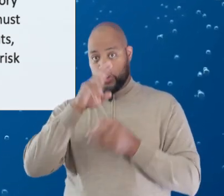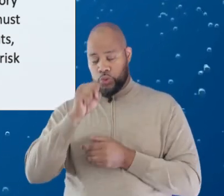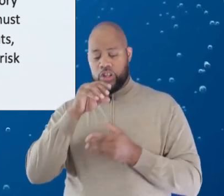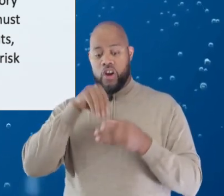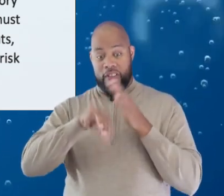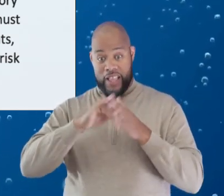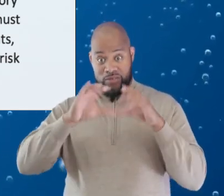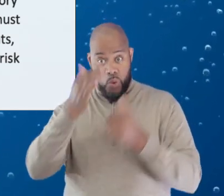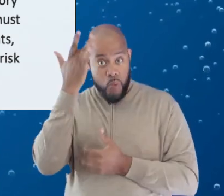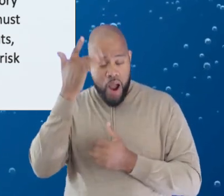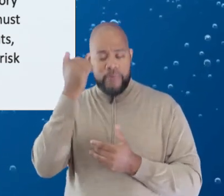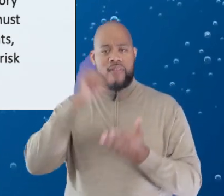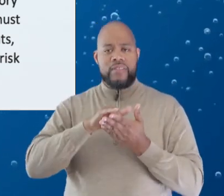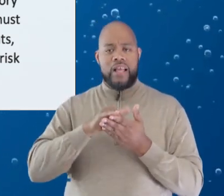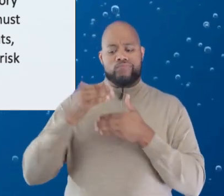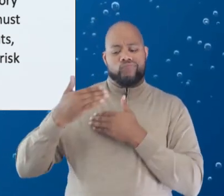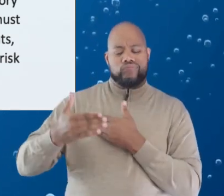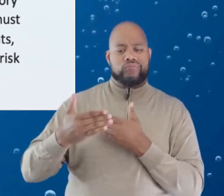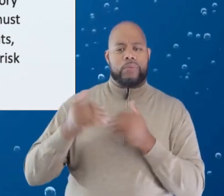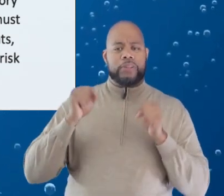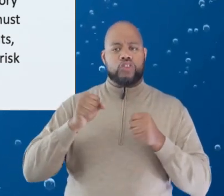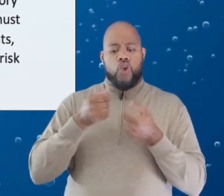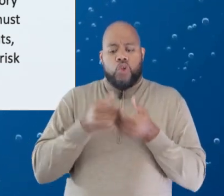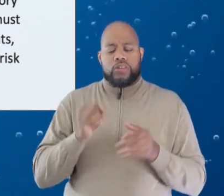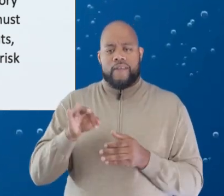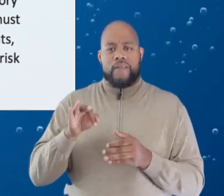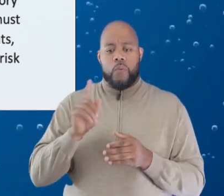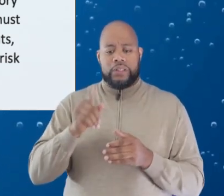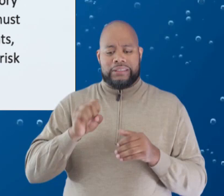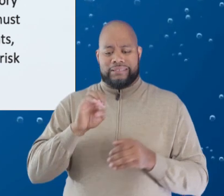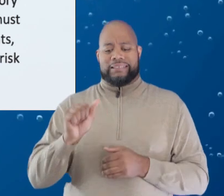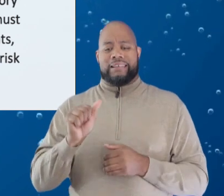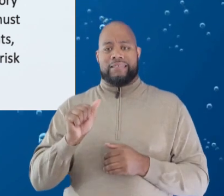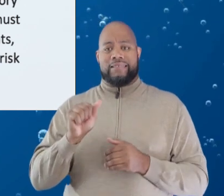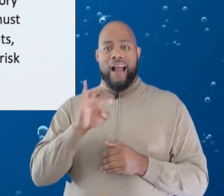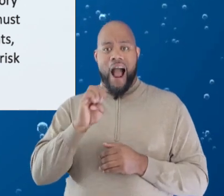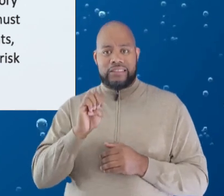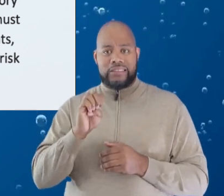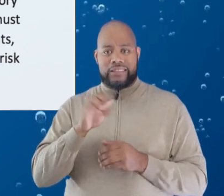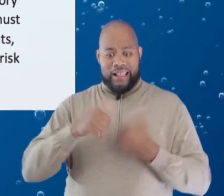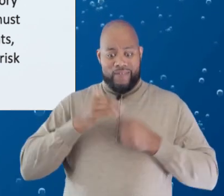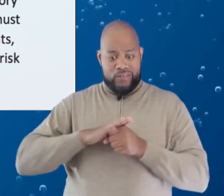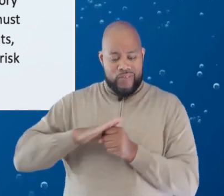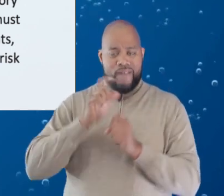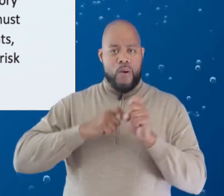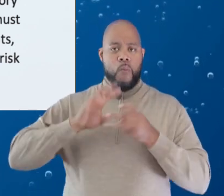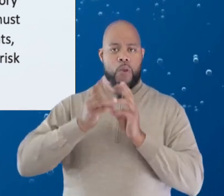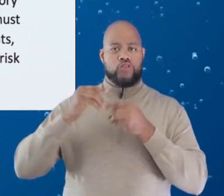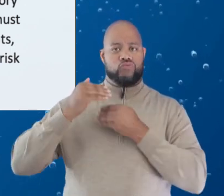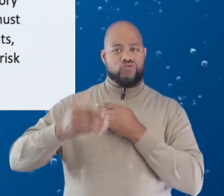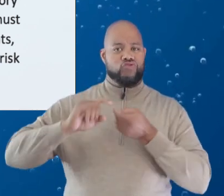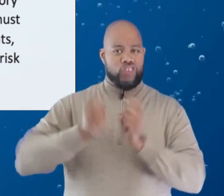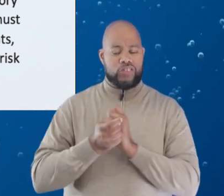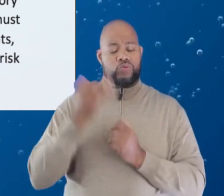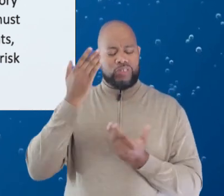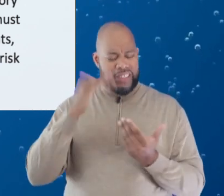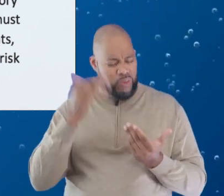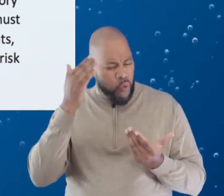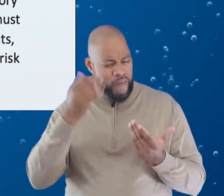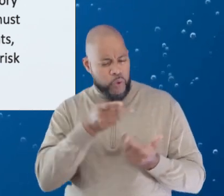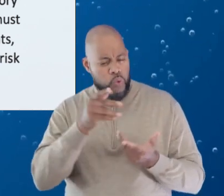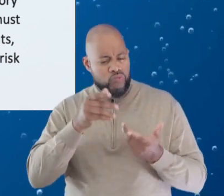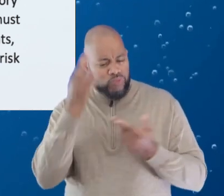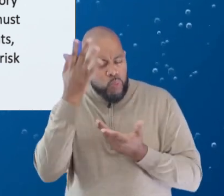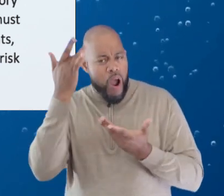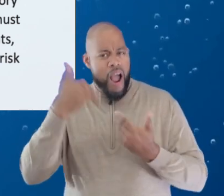these categories because of the ongoing and potential loss of their sea ice habitat resulting from climate change. So now that we know a few